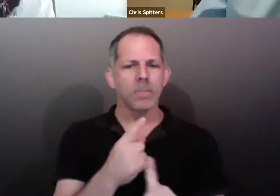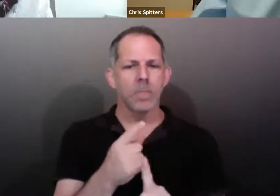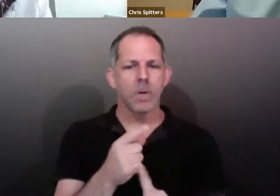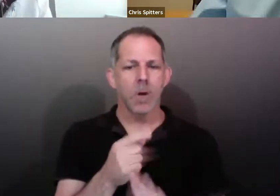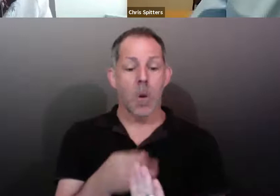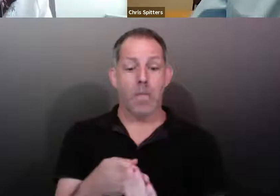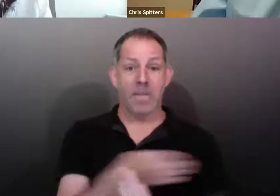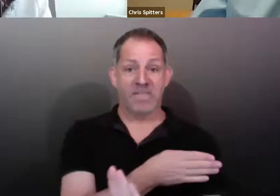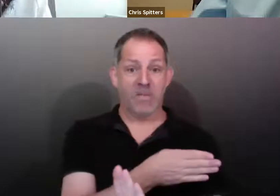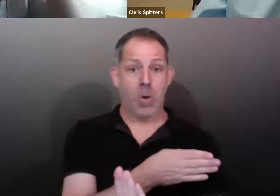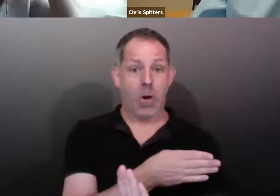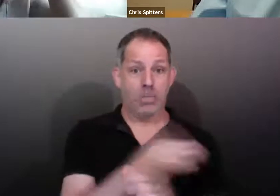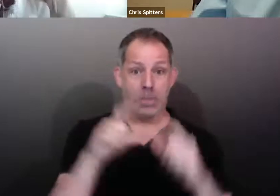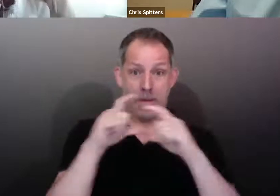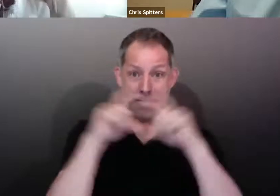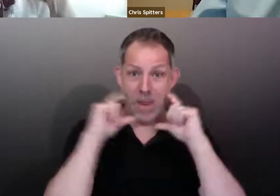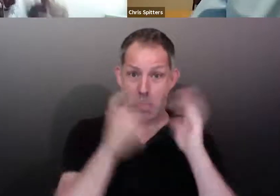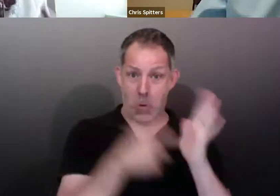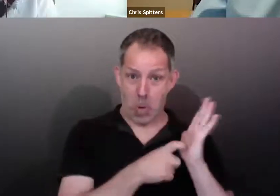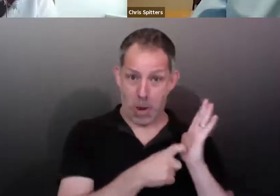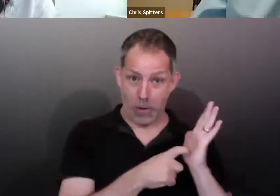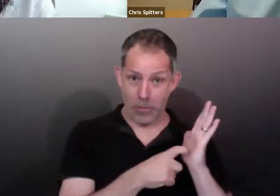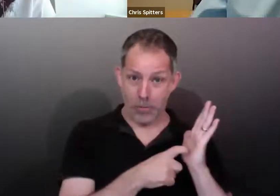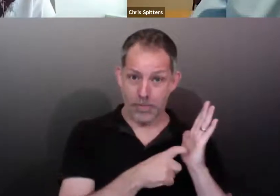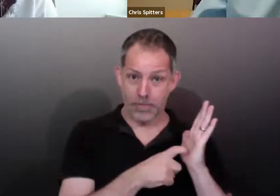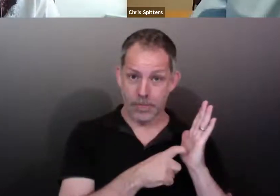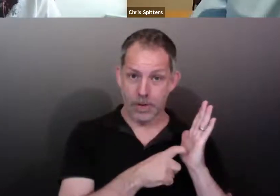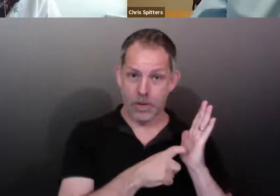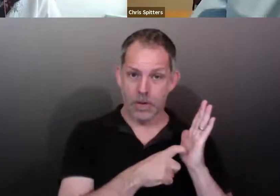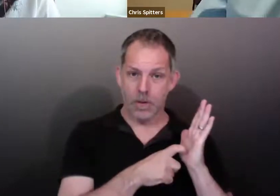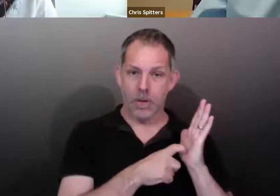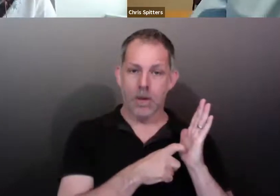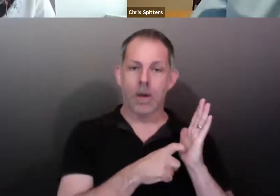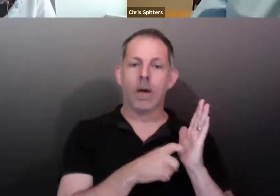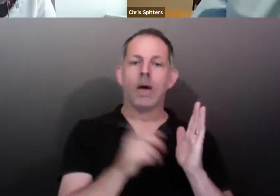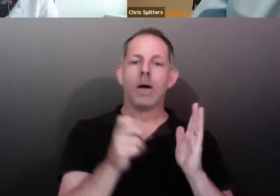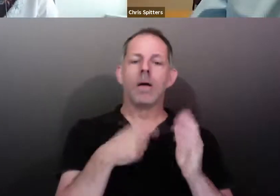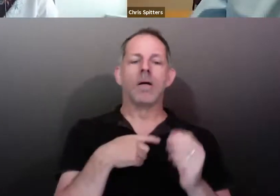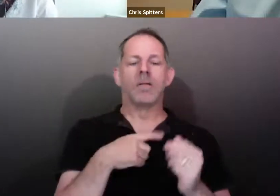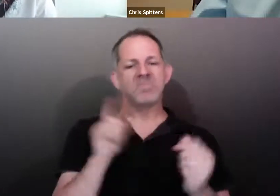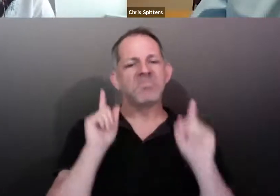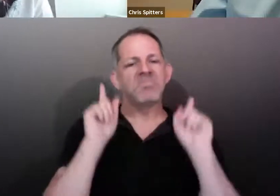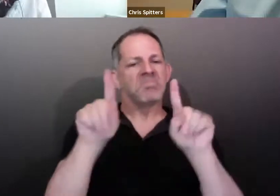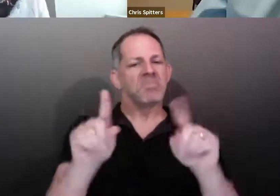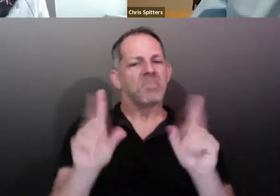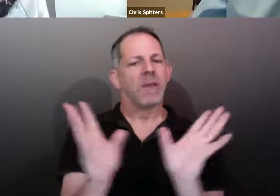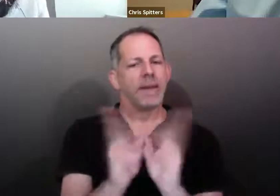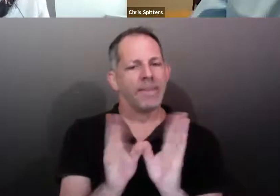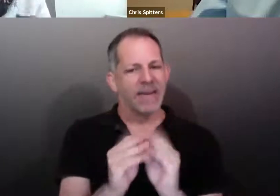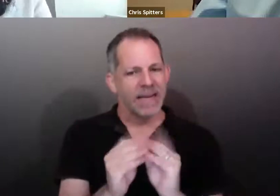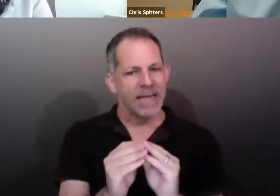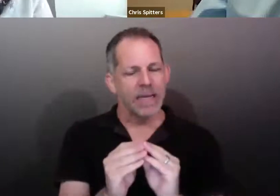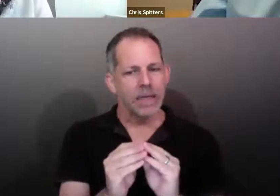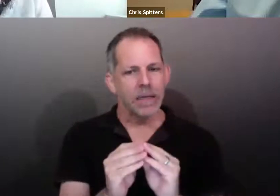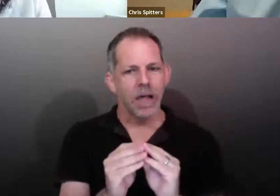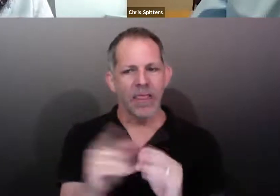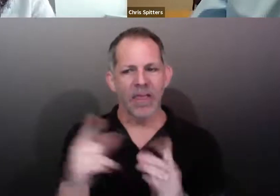a meet and greet meeting and was exposed to COVID by someone who was not feeling